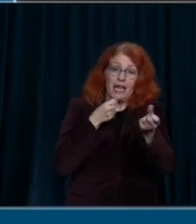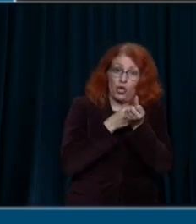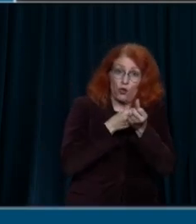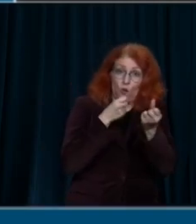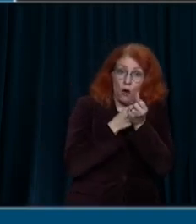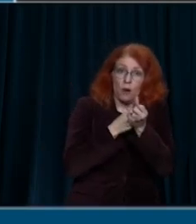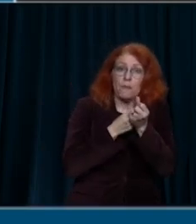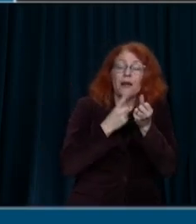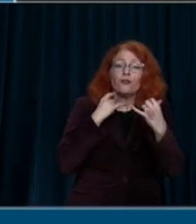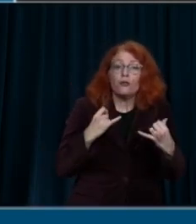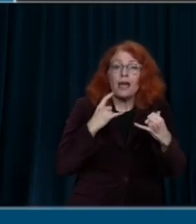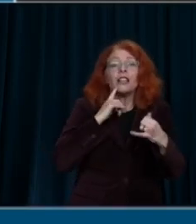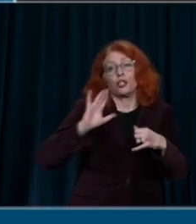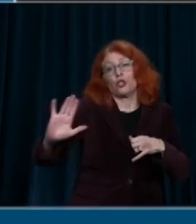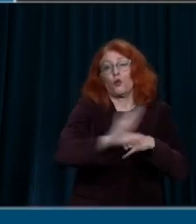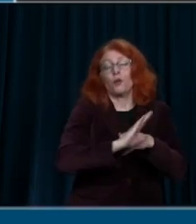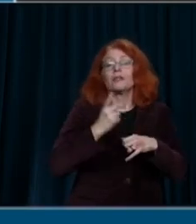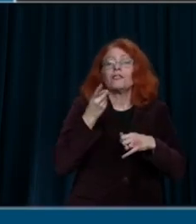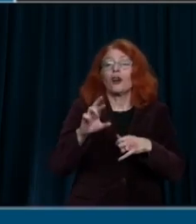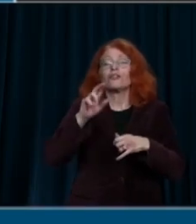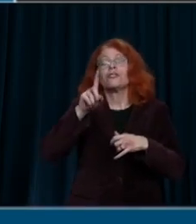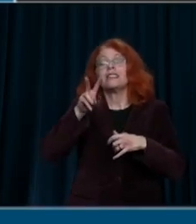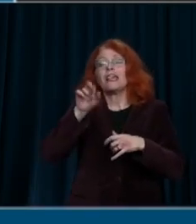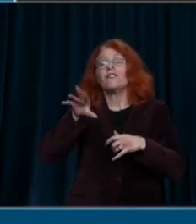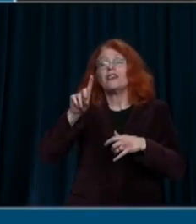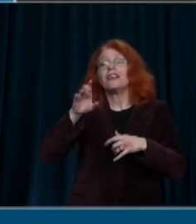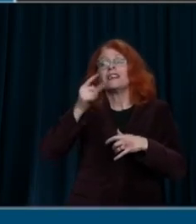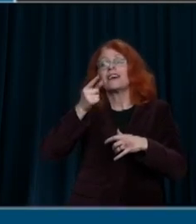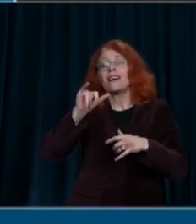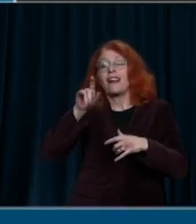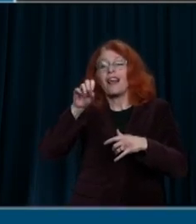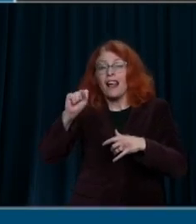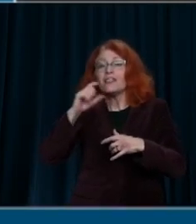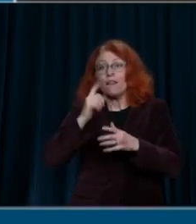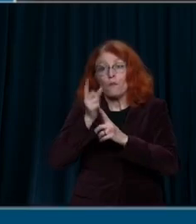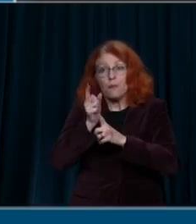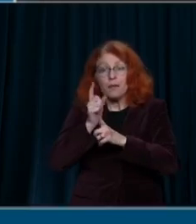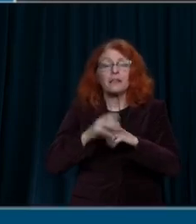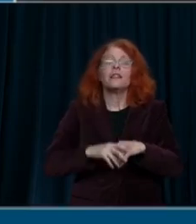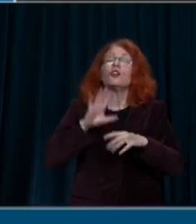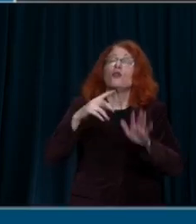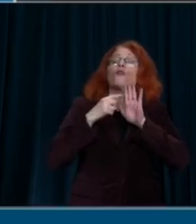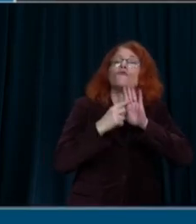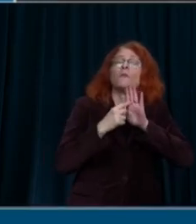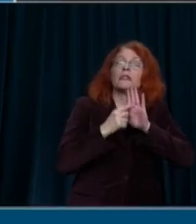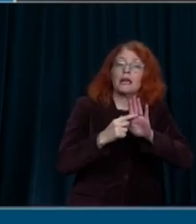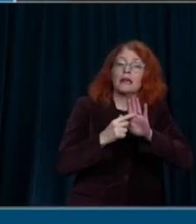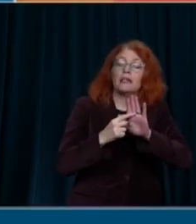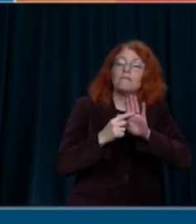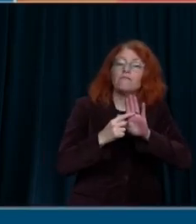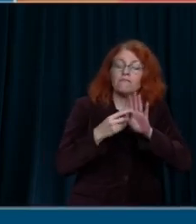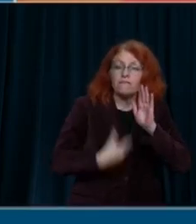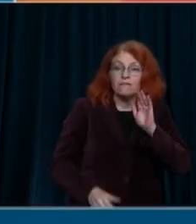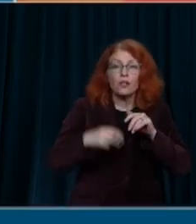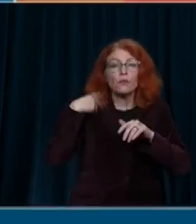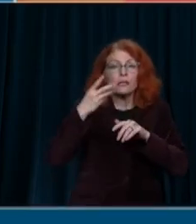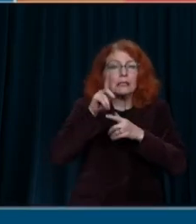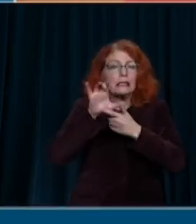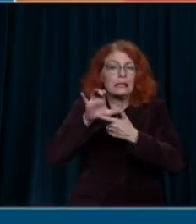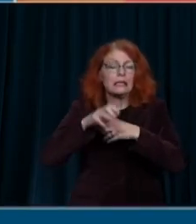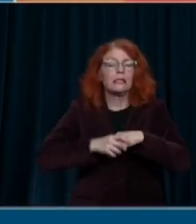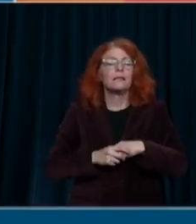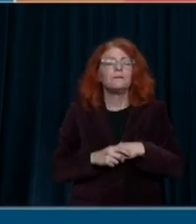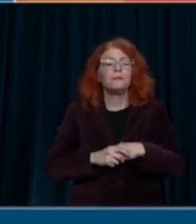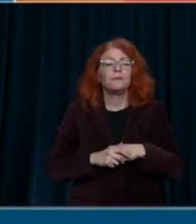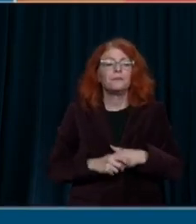for today is yours. Dr. David Giles, you have a minute. As your representative in D.C.,